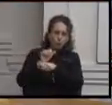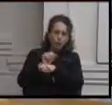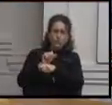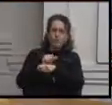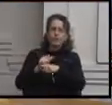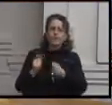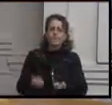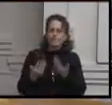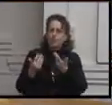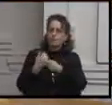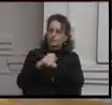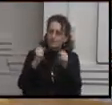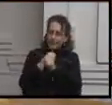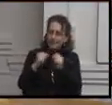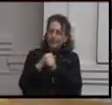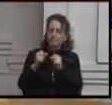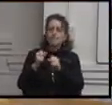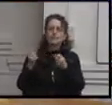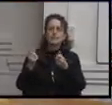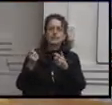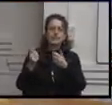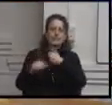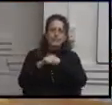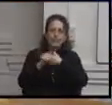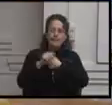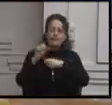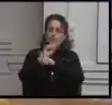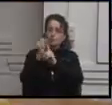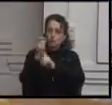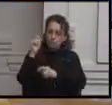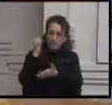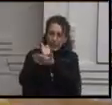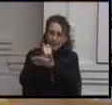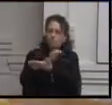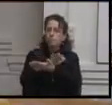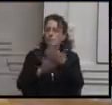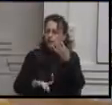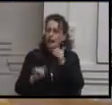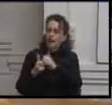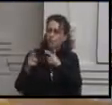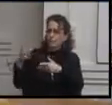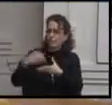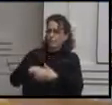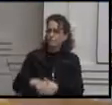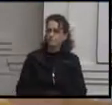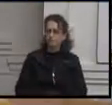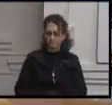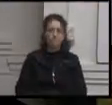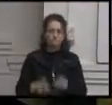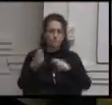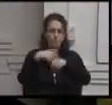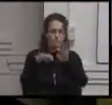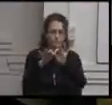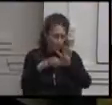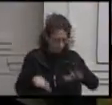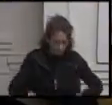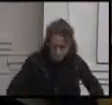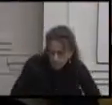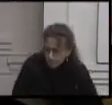response to life safety and property issues out in West Brattleboro. So why don't you go ahead and talk about Station 2, please. Thank